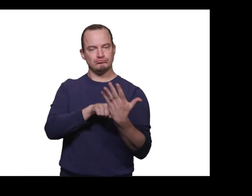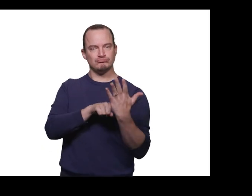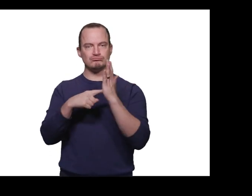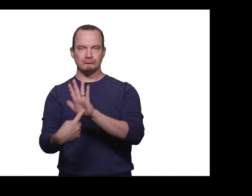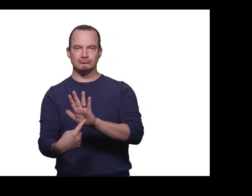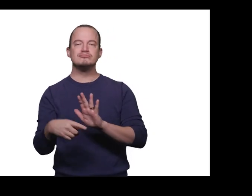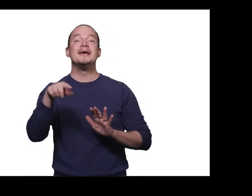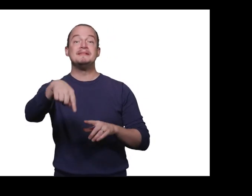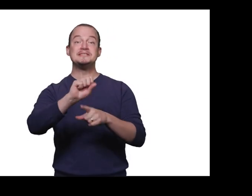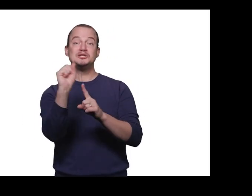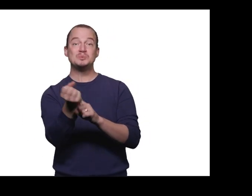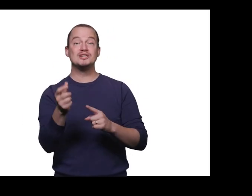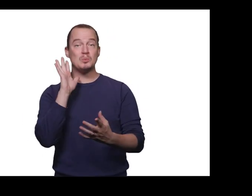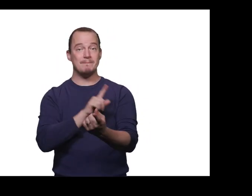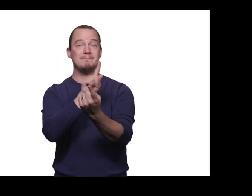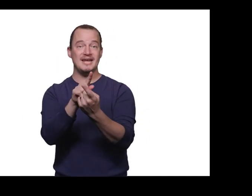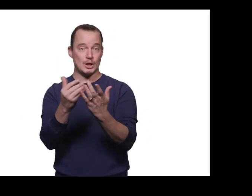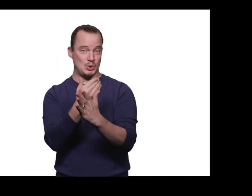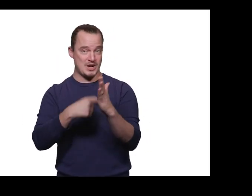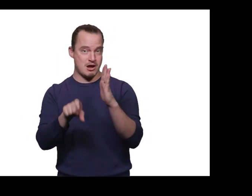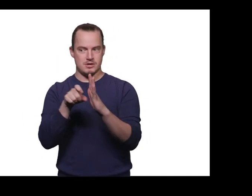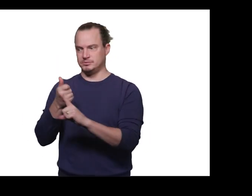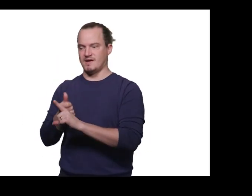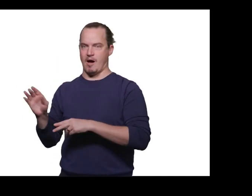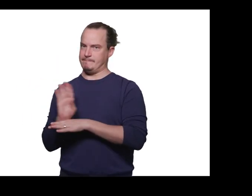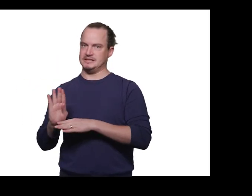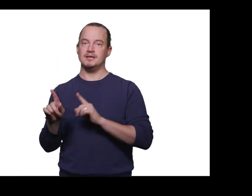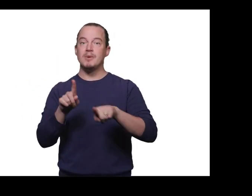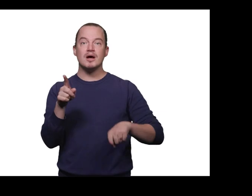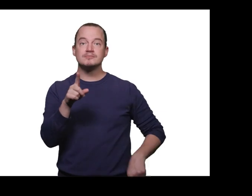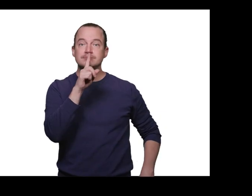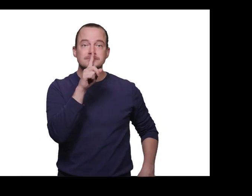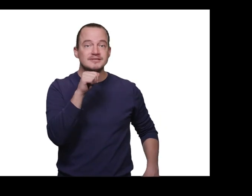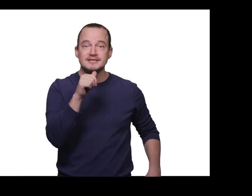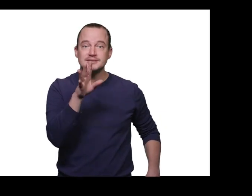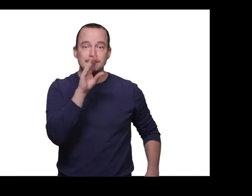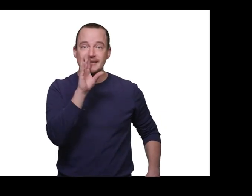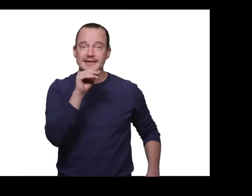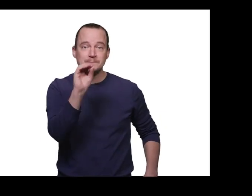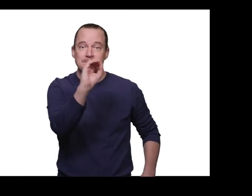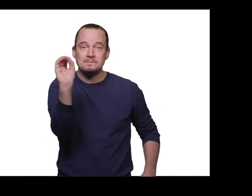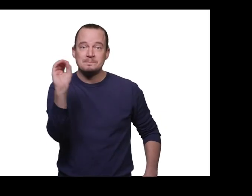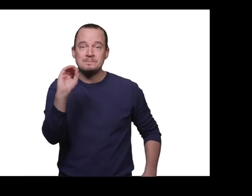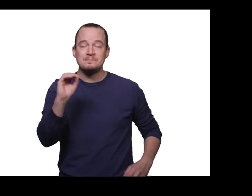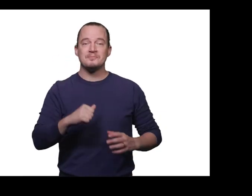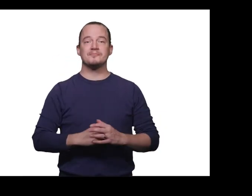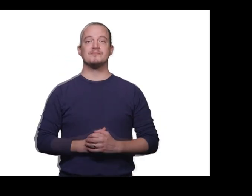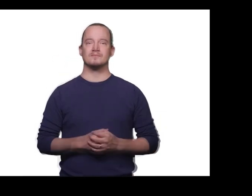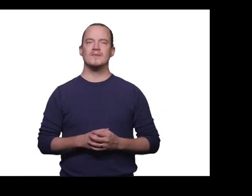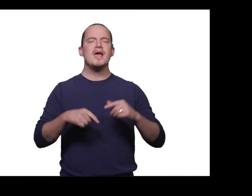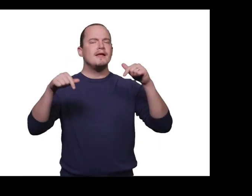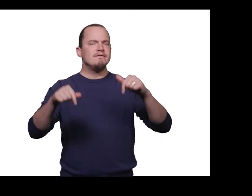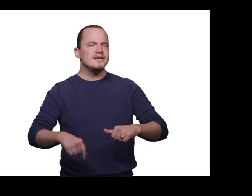content. In this case, we're going to meet a character, a busy fella, who doesn't speak. This